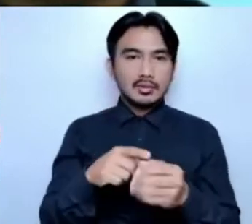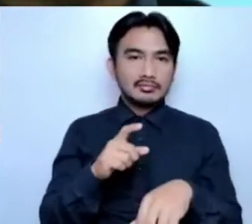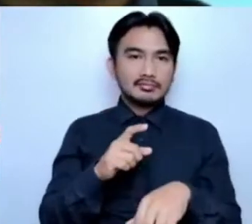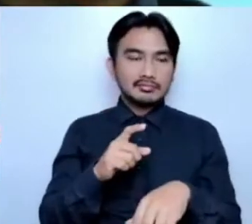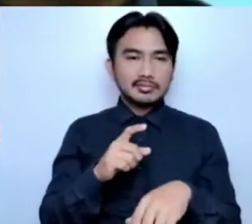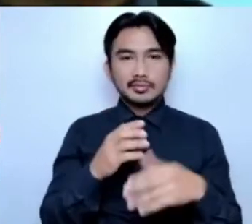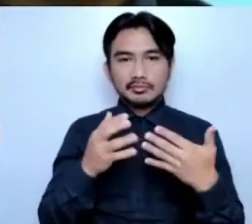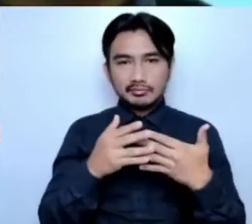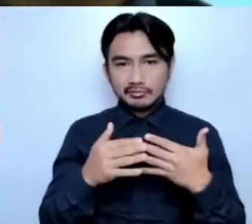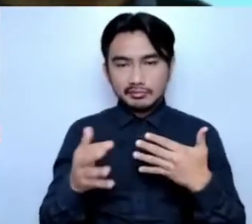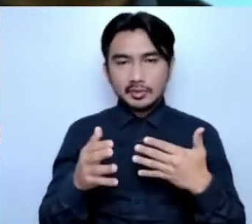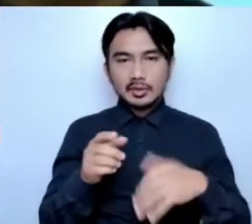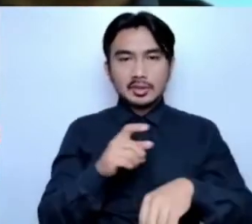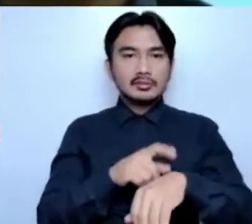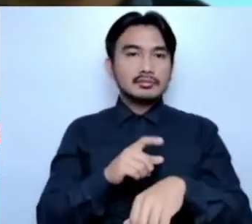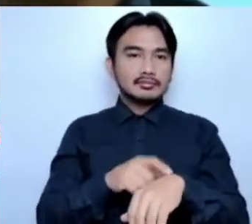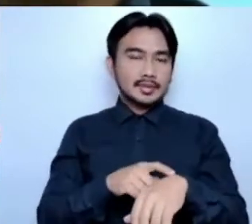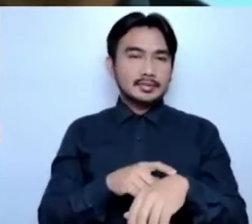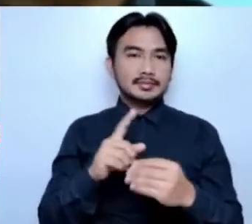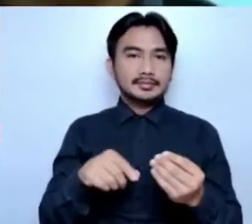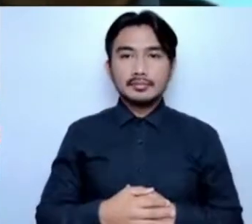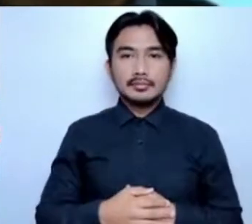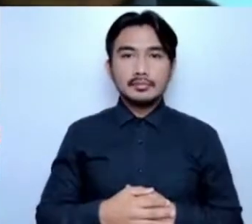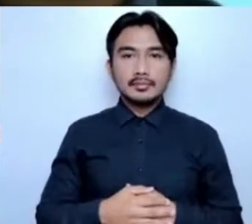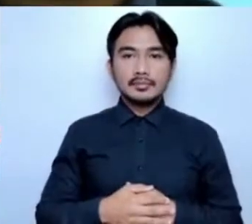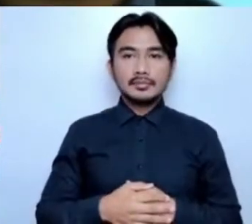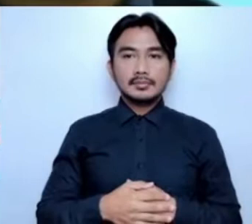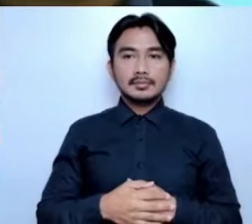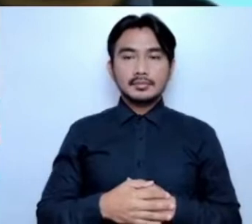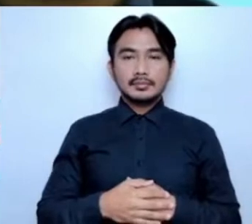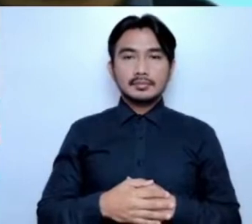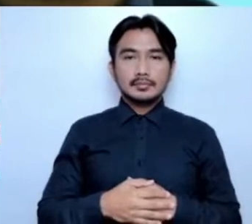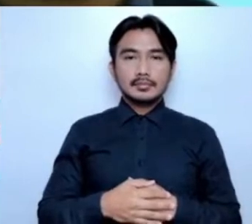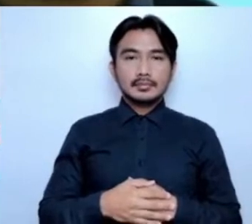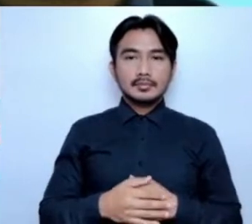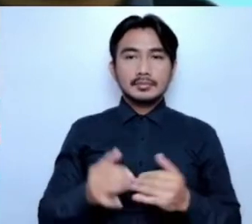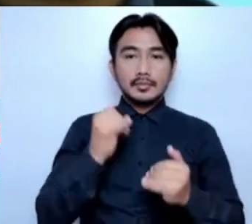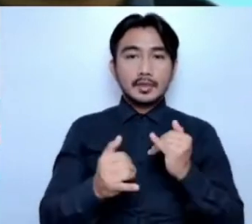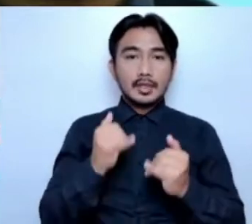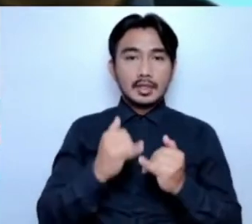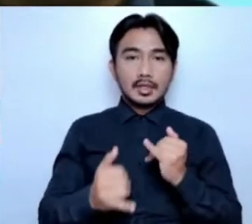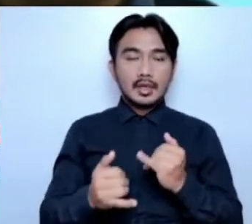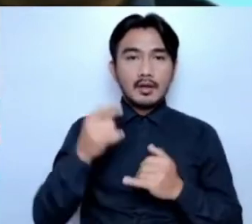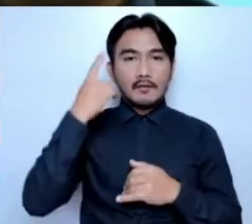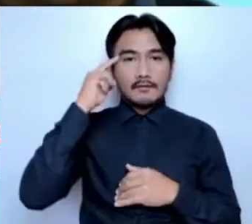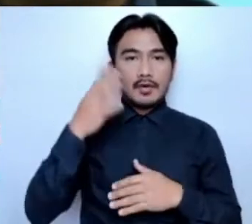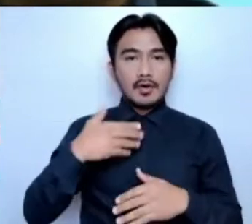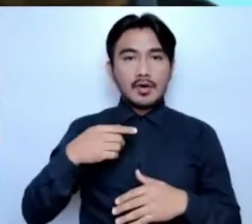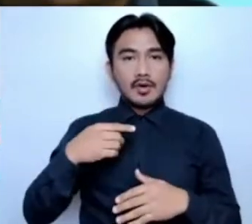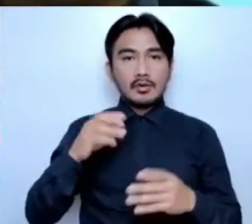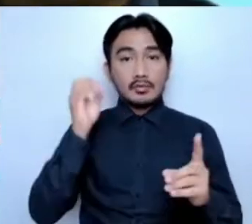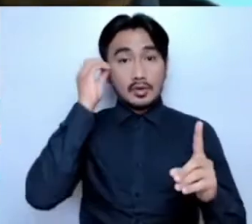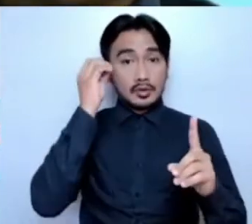So let's look at that policy. Lastly, for our objective 19,